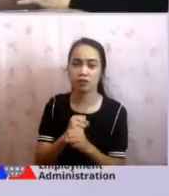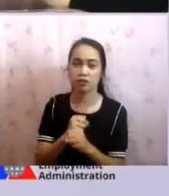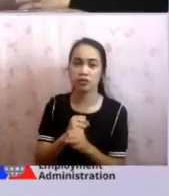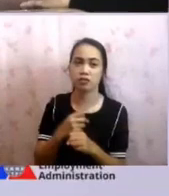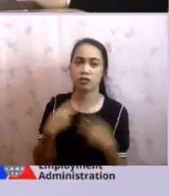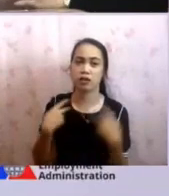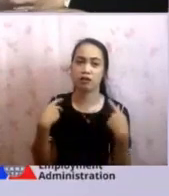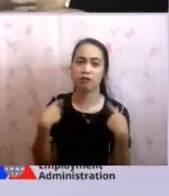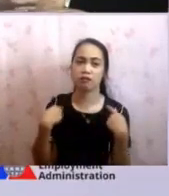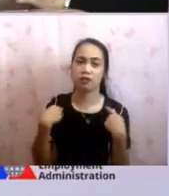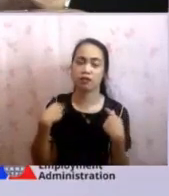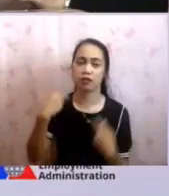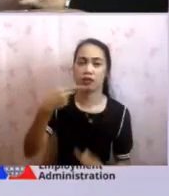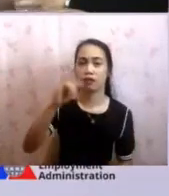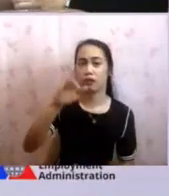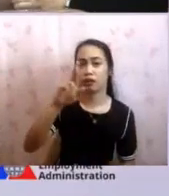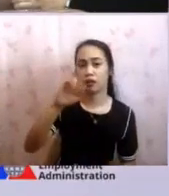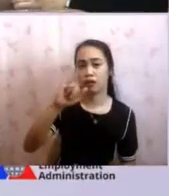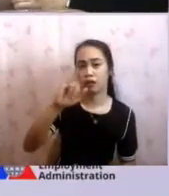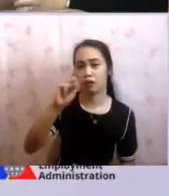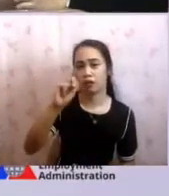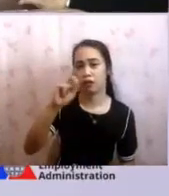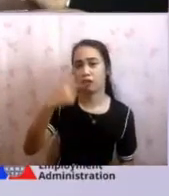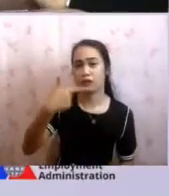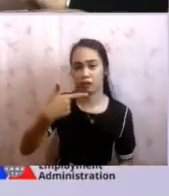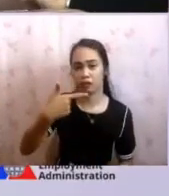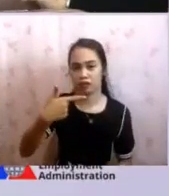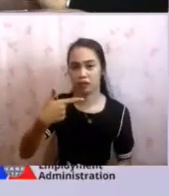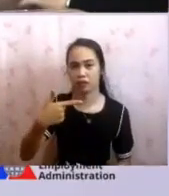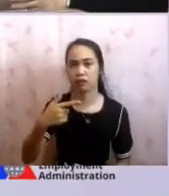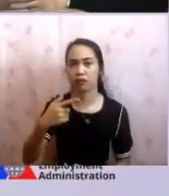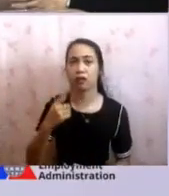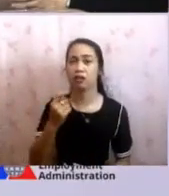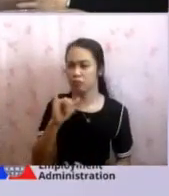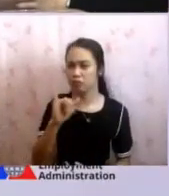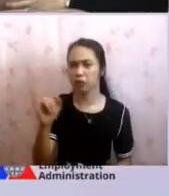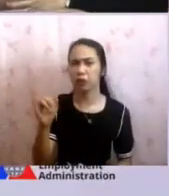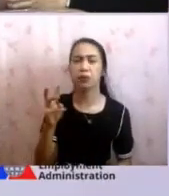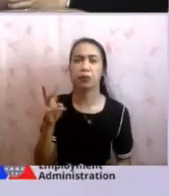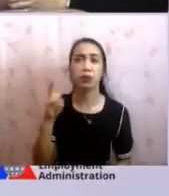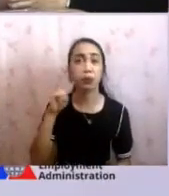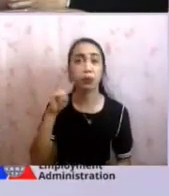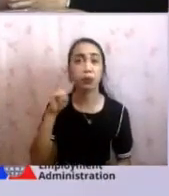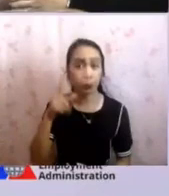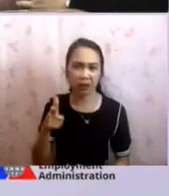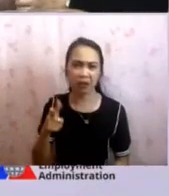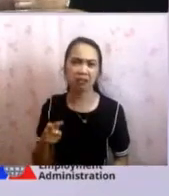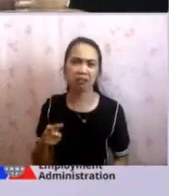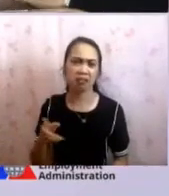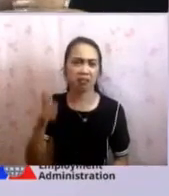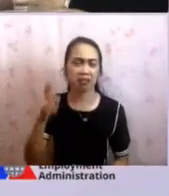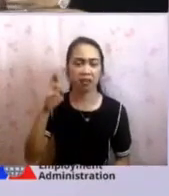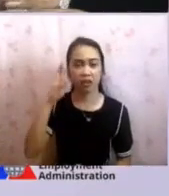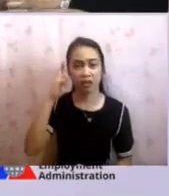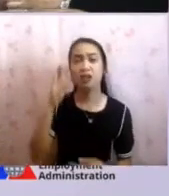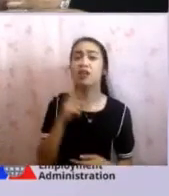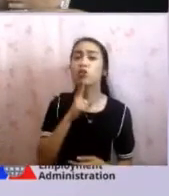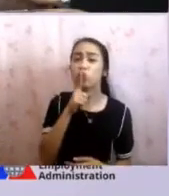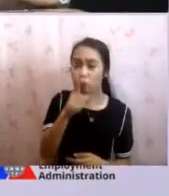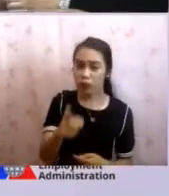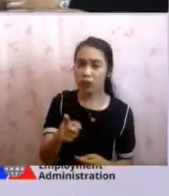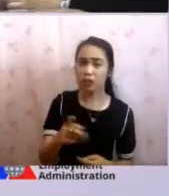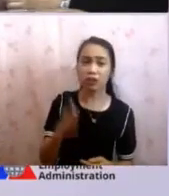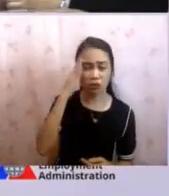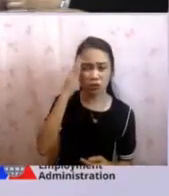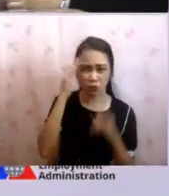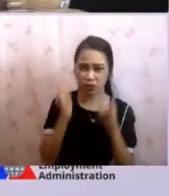hang na-interview. So they will really know if namakaka, if you are just making up stories to impress, or you are